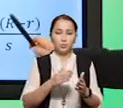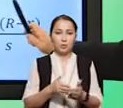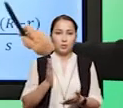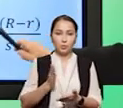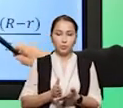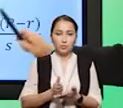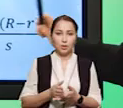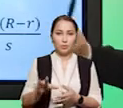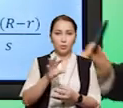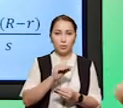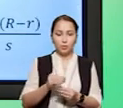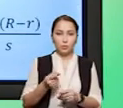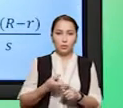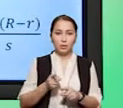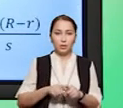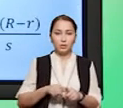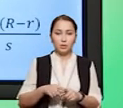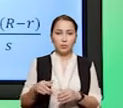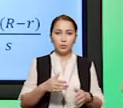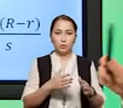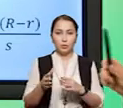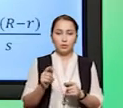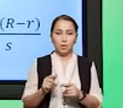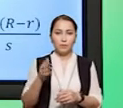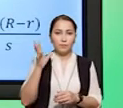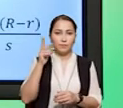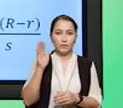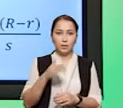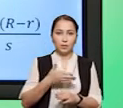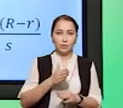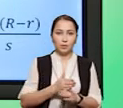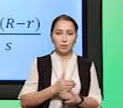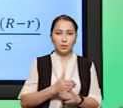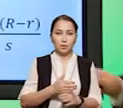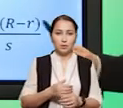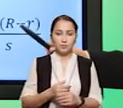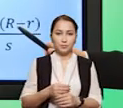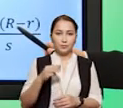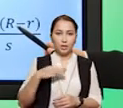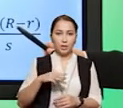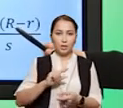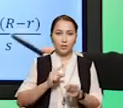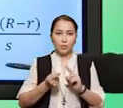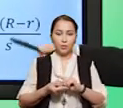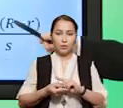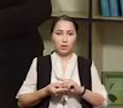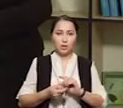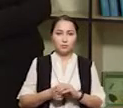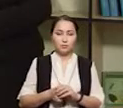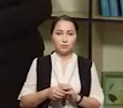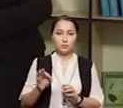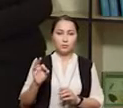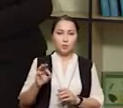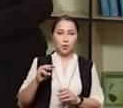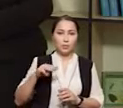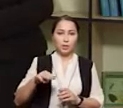bo'ladi. Uni esa shu yo'lni bosib o'tish uchun ketgan vaqtga bo'linadi. T ning o'rniga omega